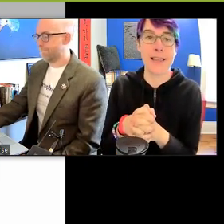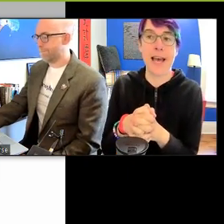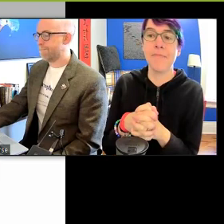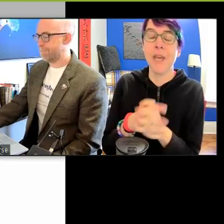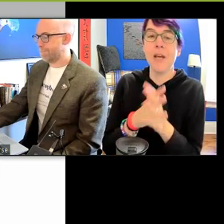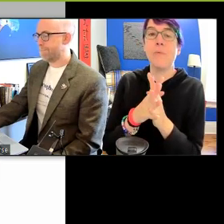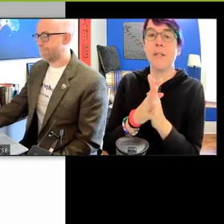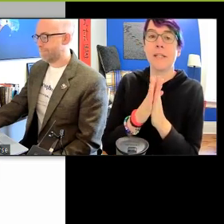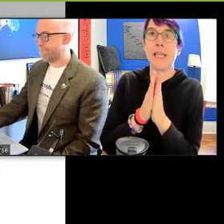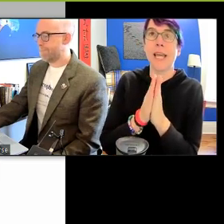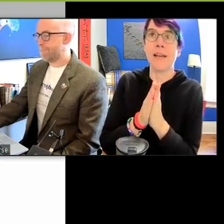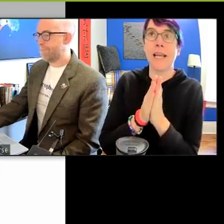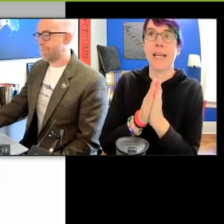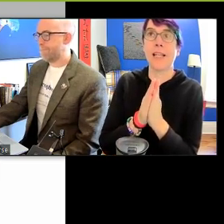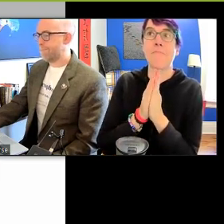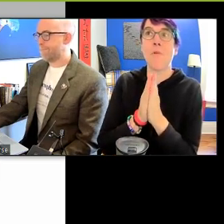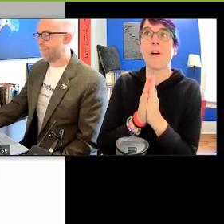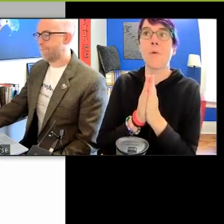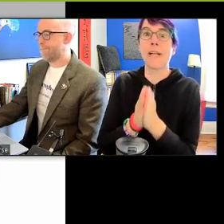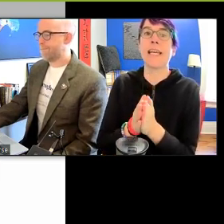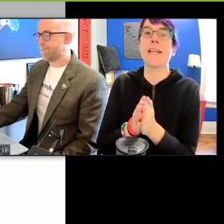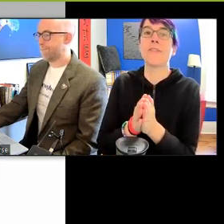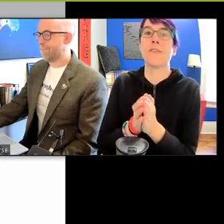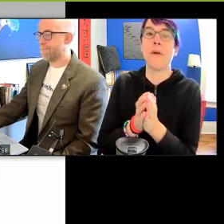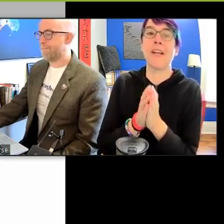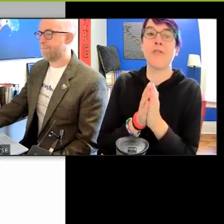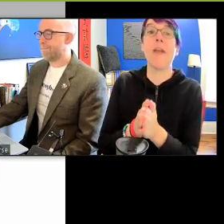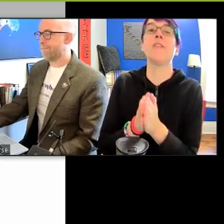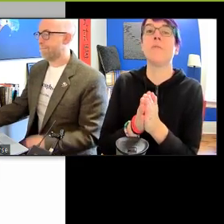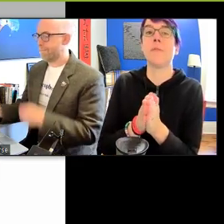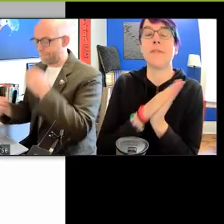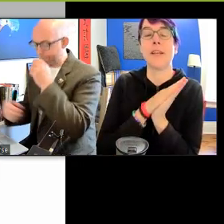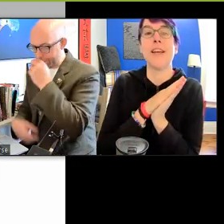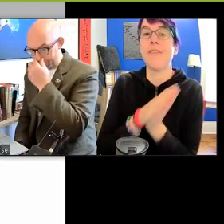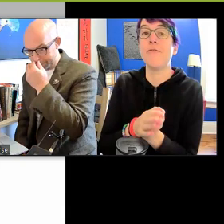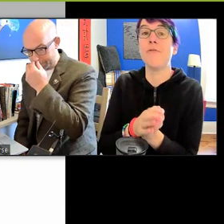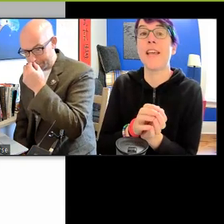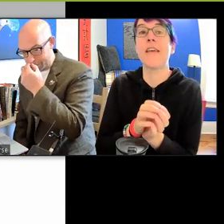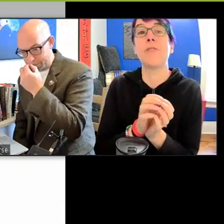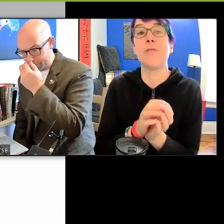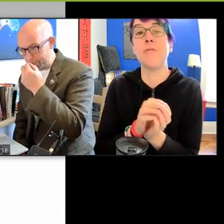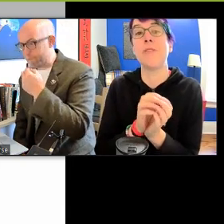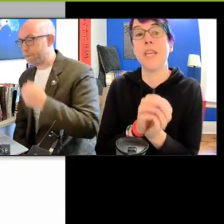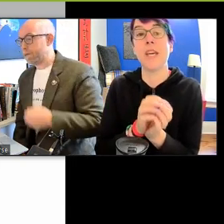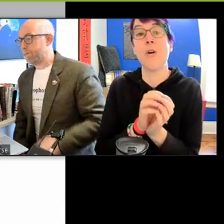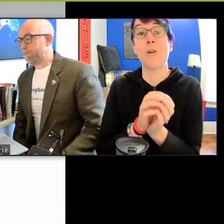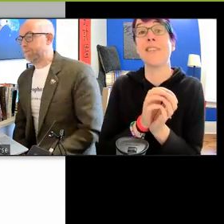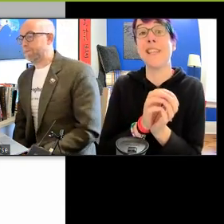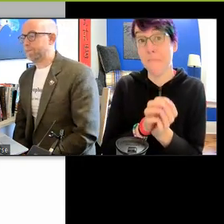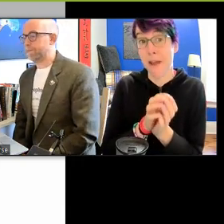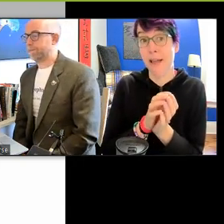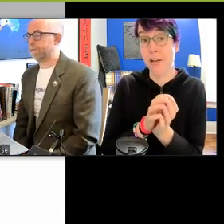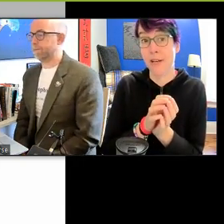anything like that will get likely more quickly answered by a knowledgeable person if you send them to the